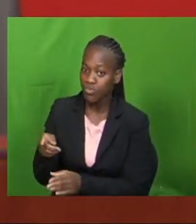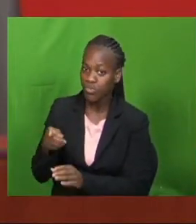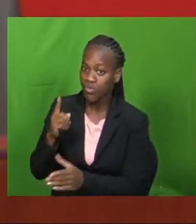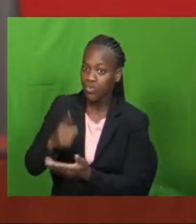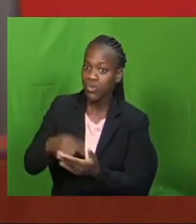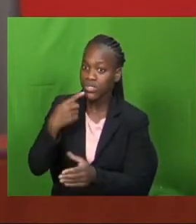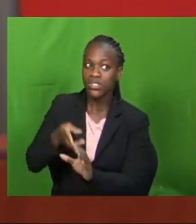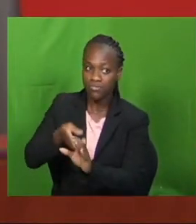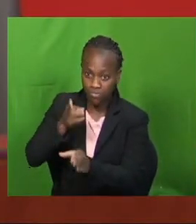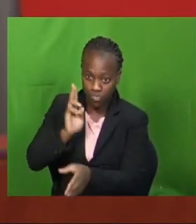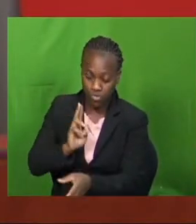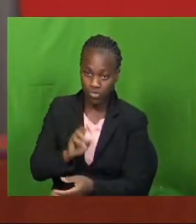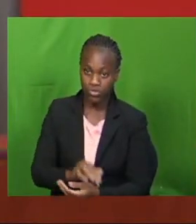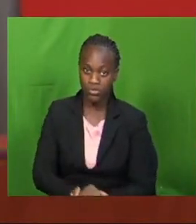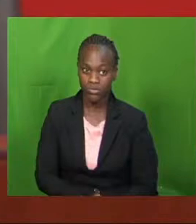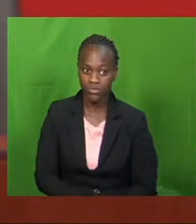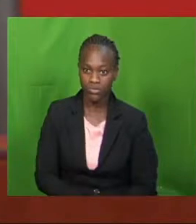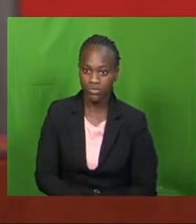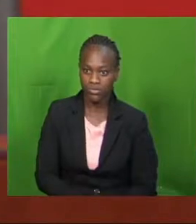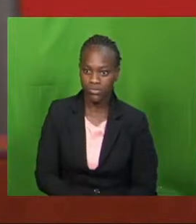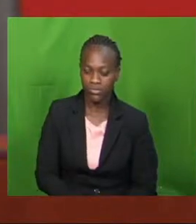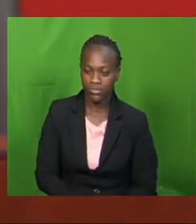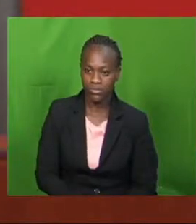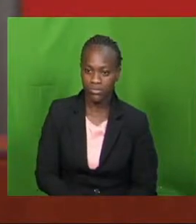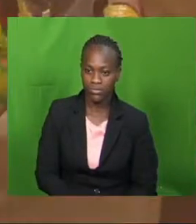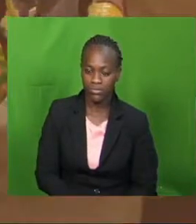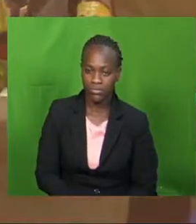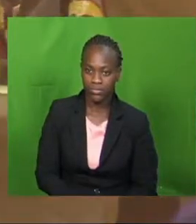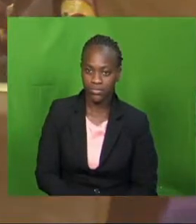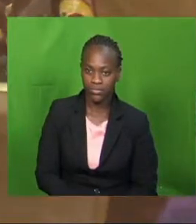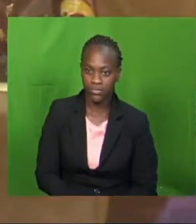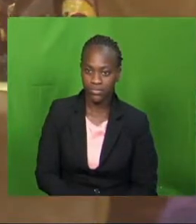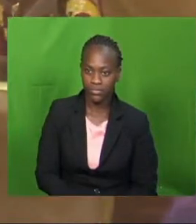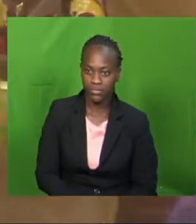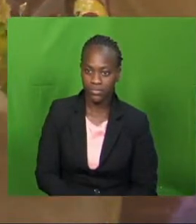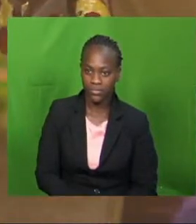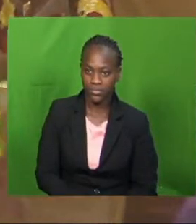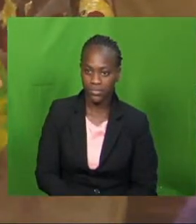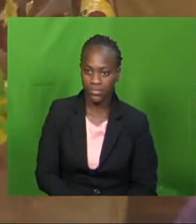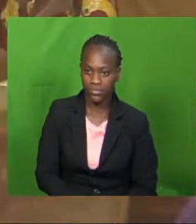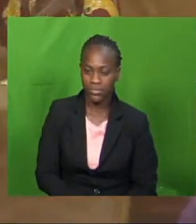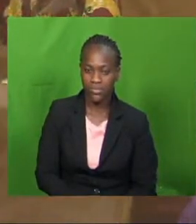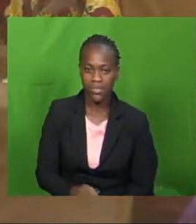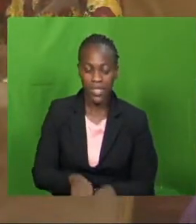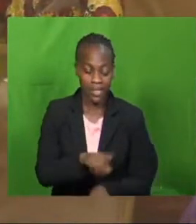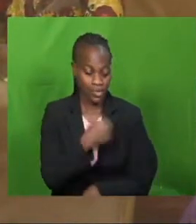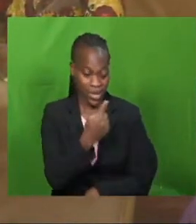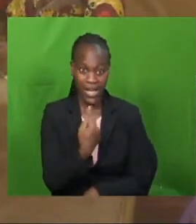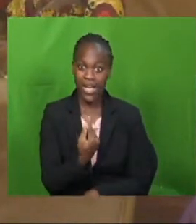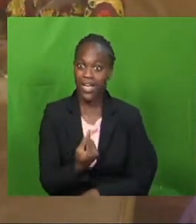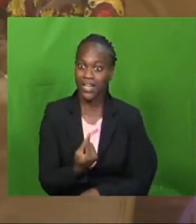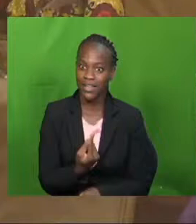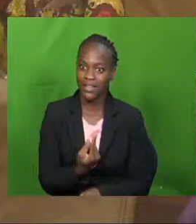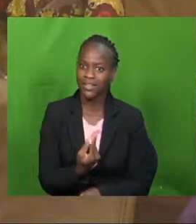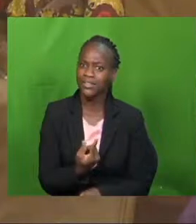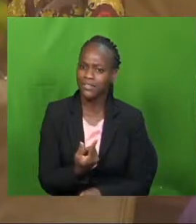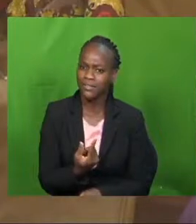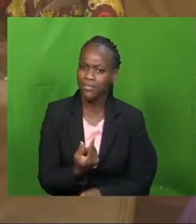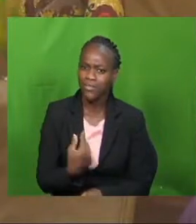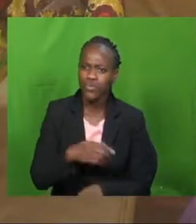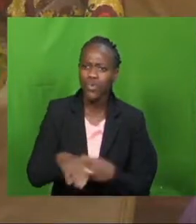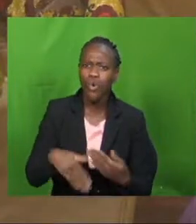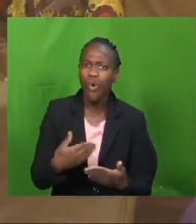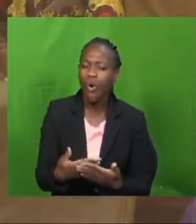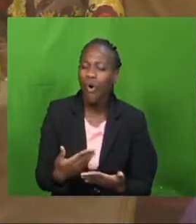Speaker, as he said, this House is governed by rules. He understands it. But when a member is on his